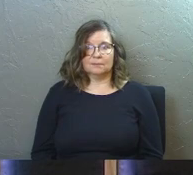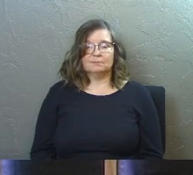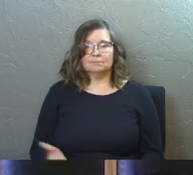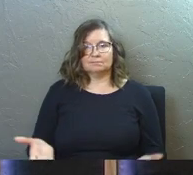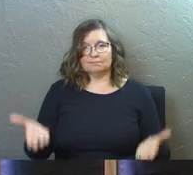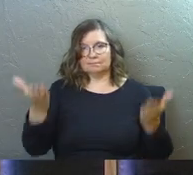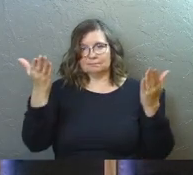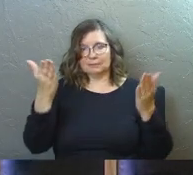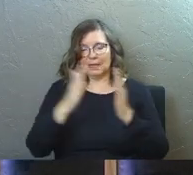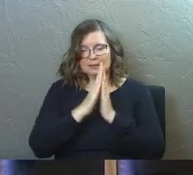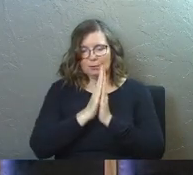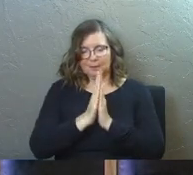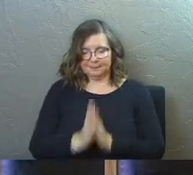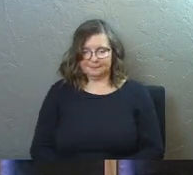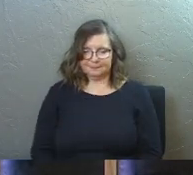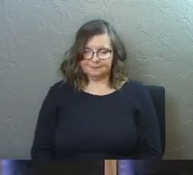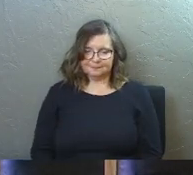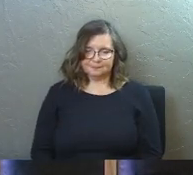I want you guys to stand. Let's pray.